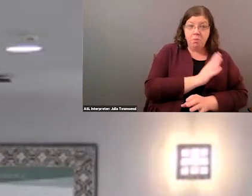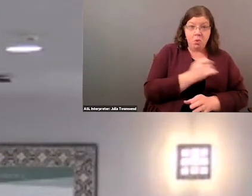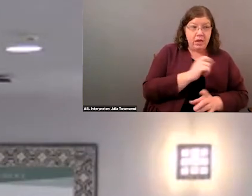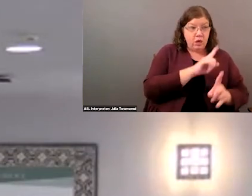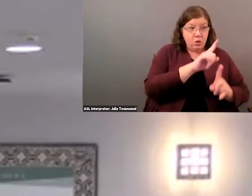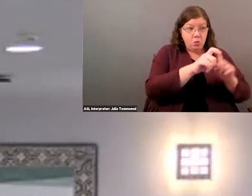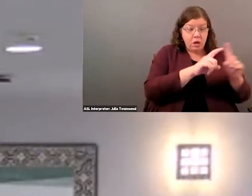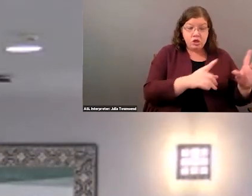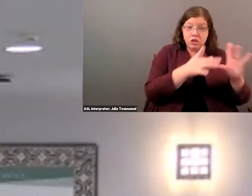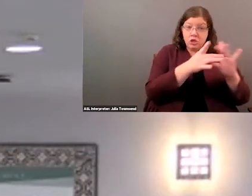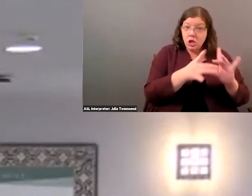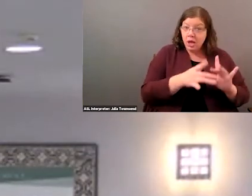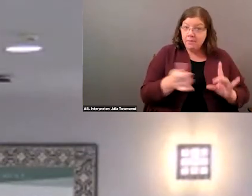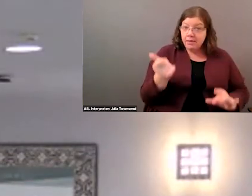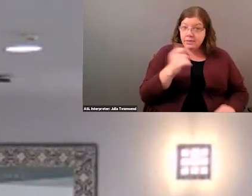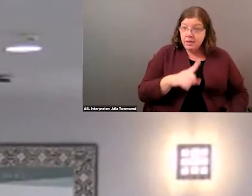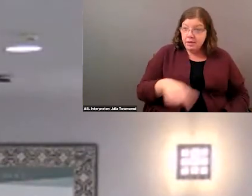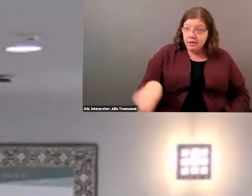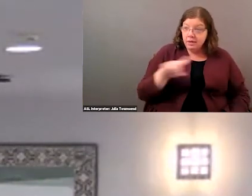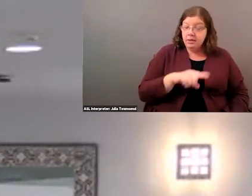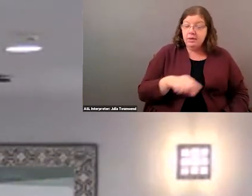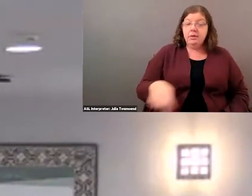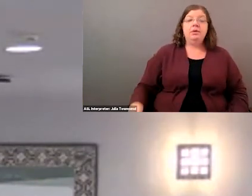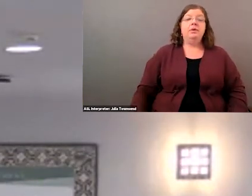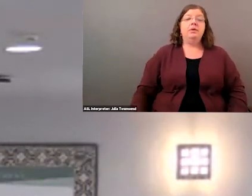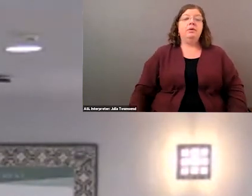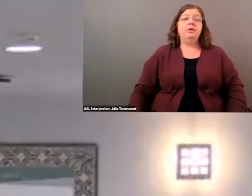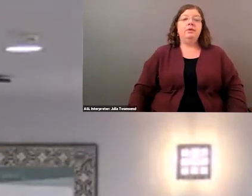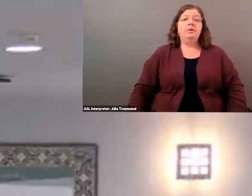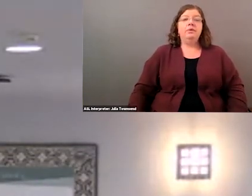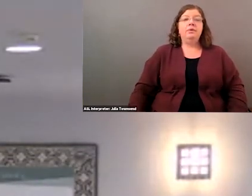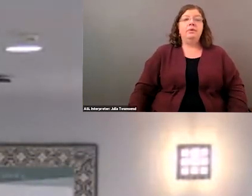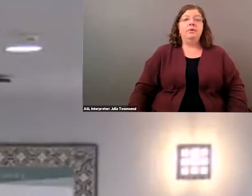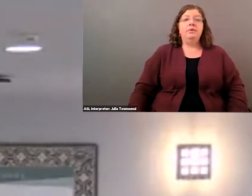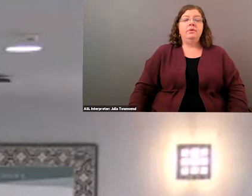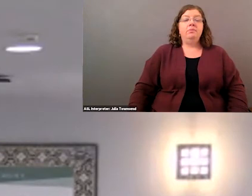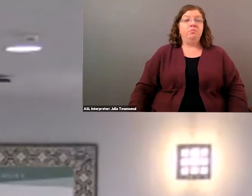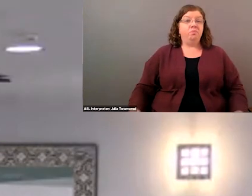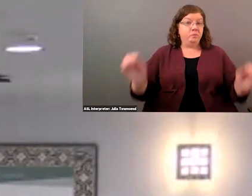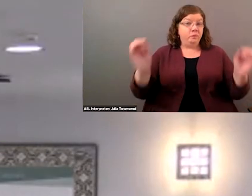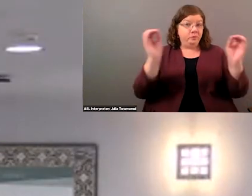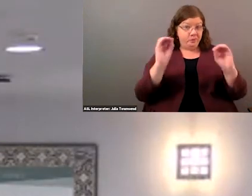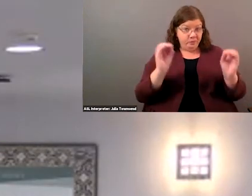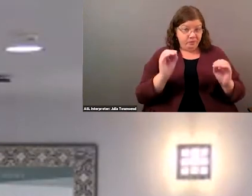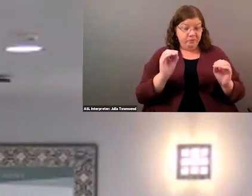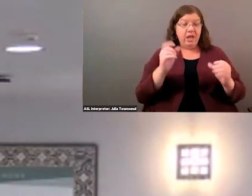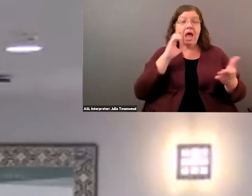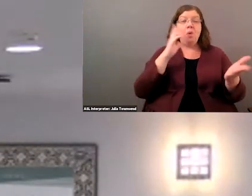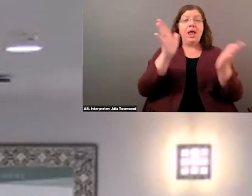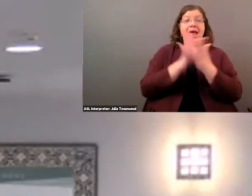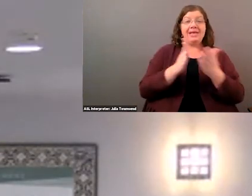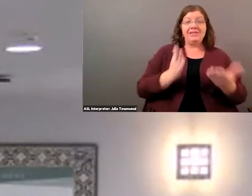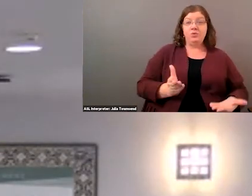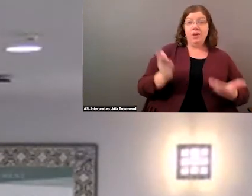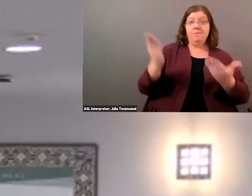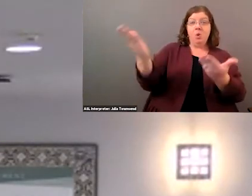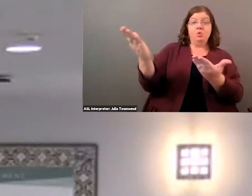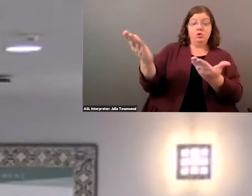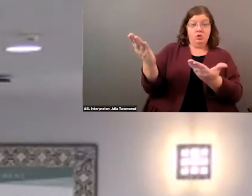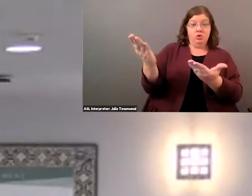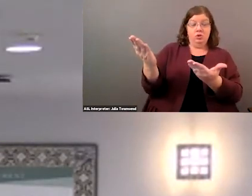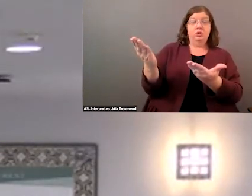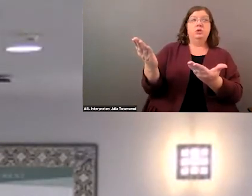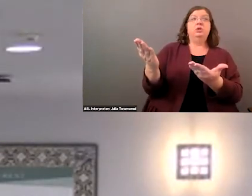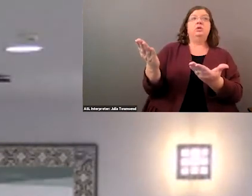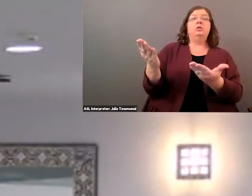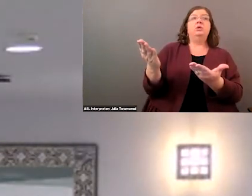Hearing none, I will now ask for a motion to, to approve the revised management